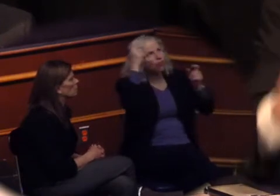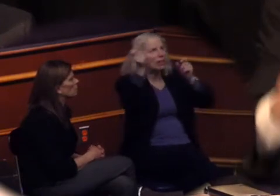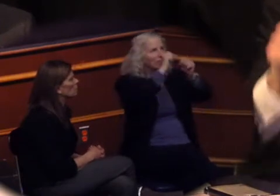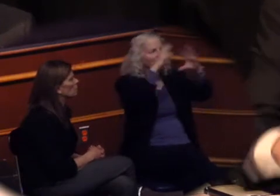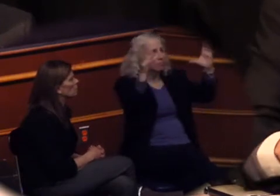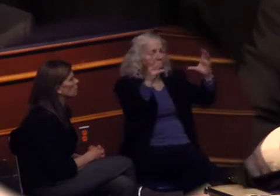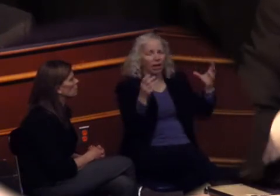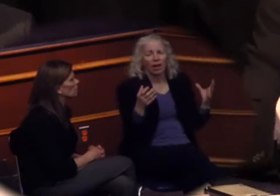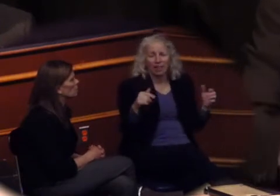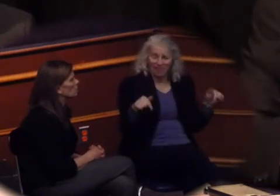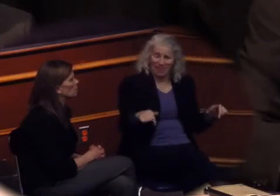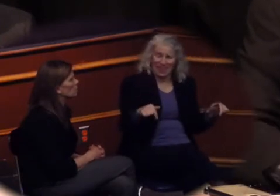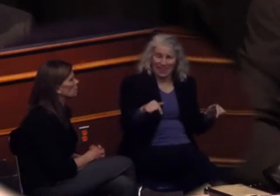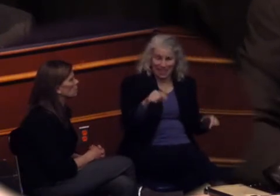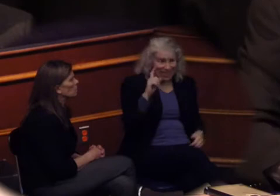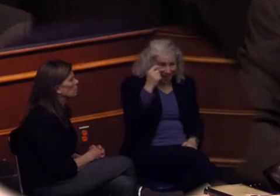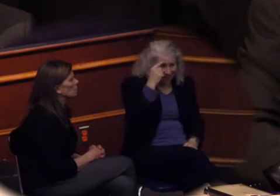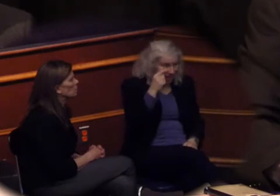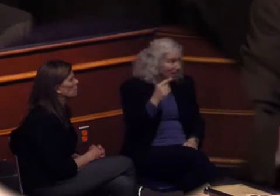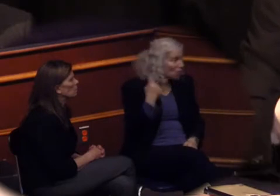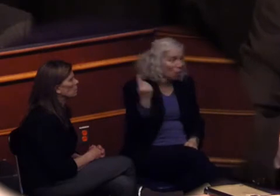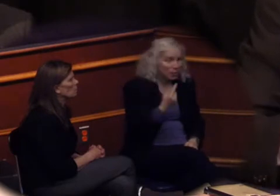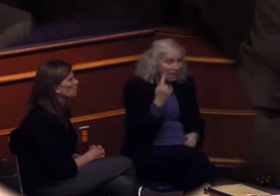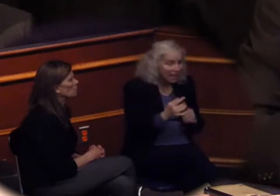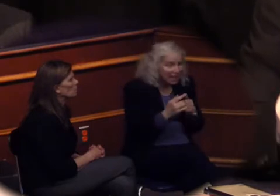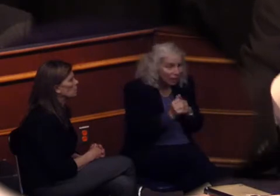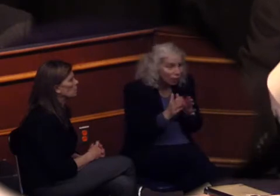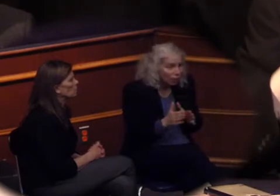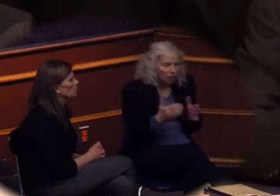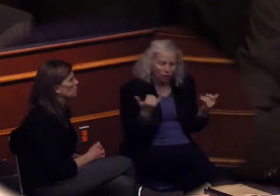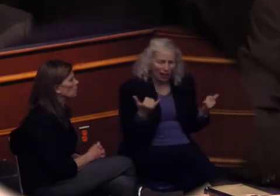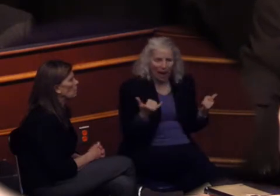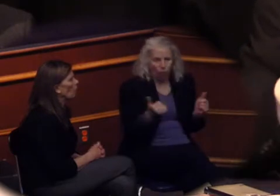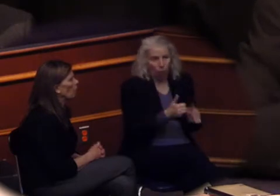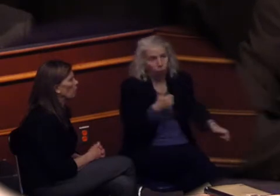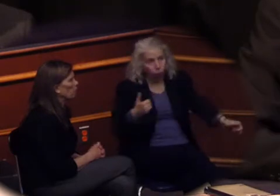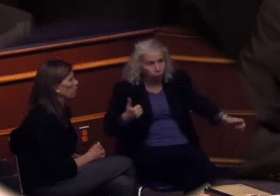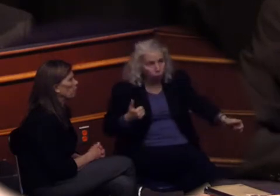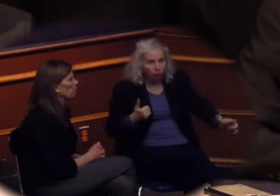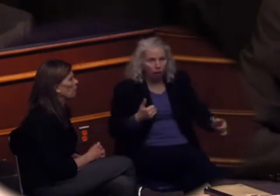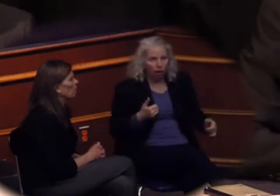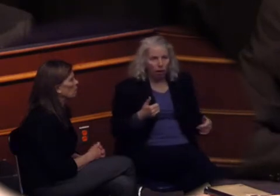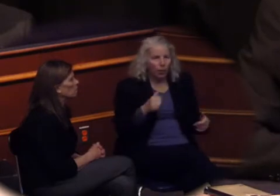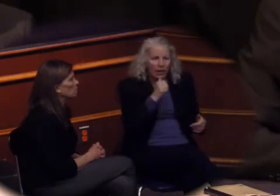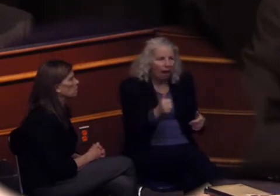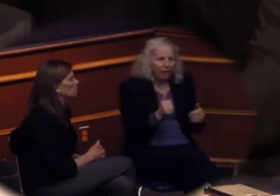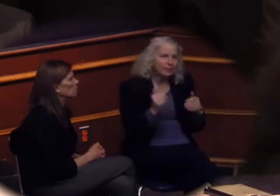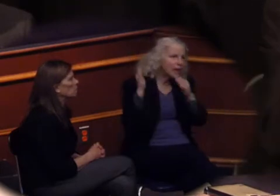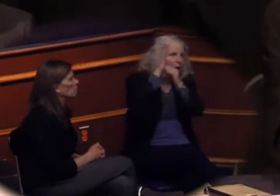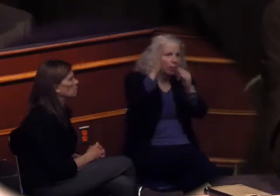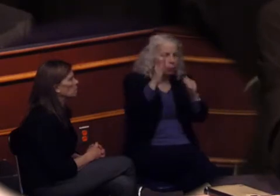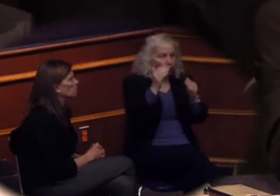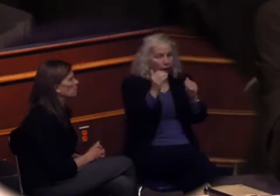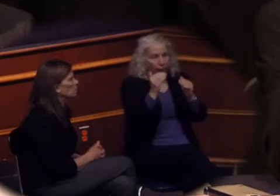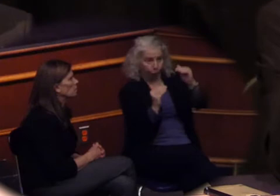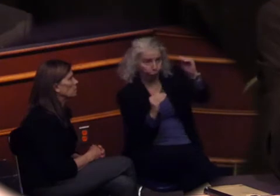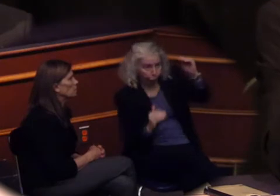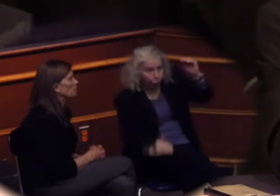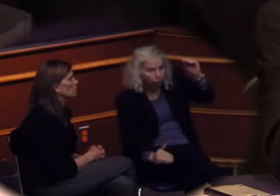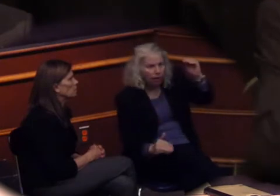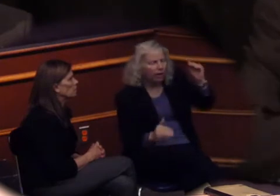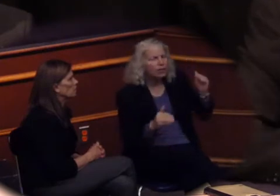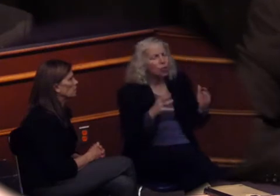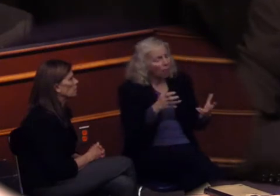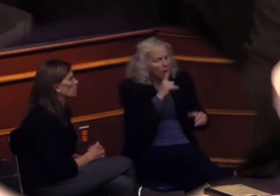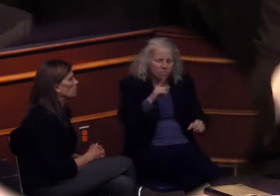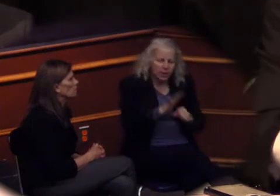because this state has always been a leader. And right now, we are not only not leading, we are falling behind. And I'd like to pledge to you that as